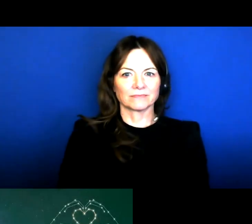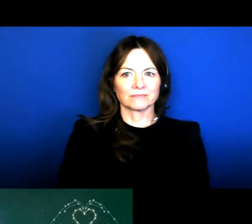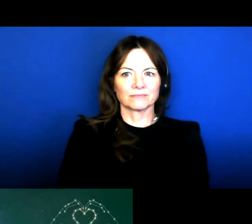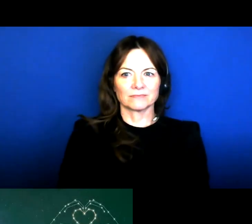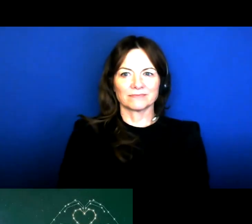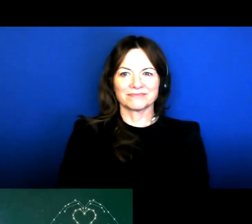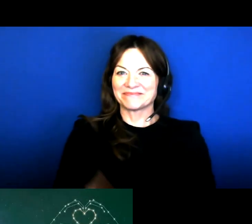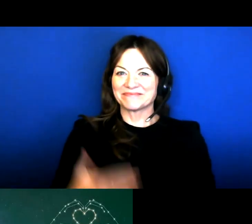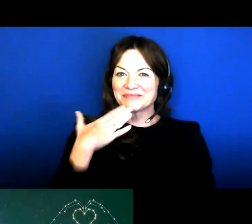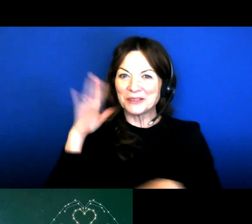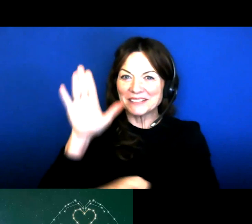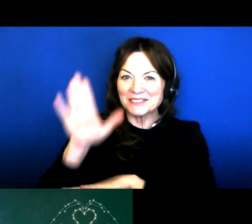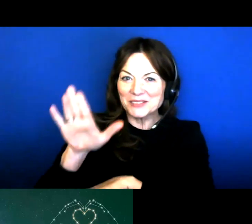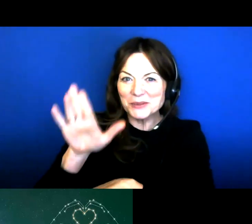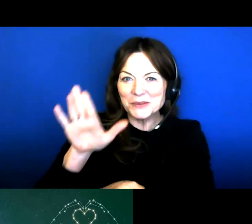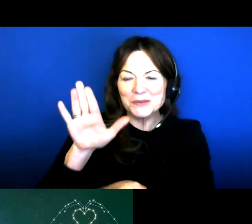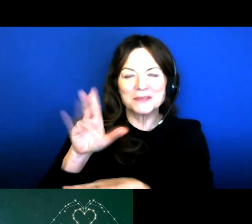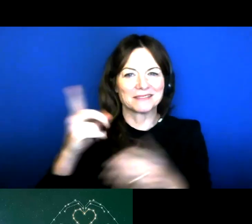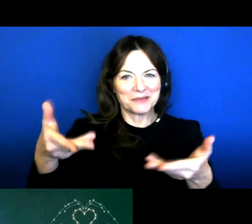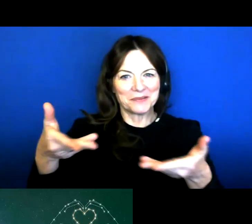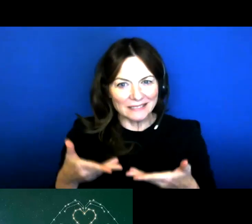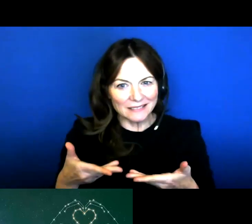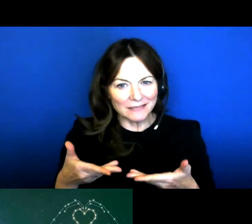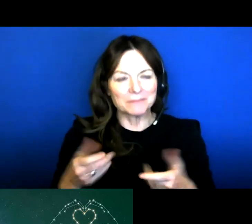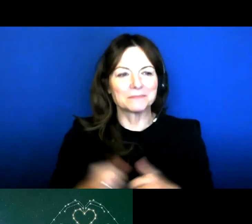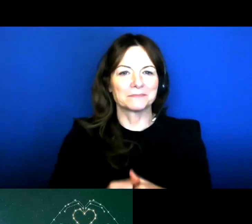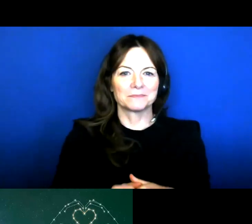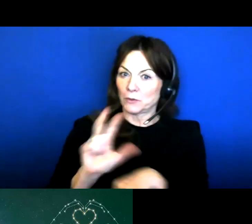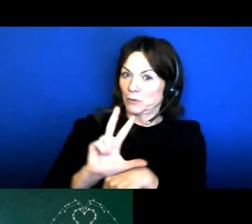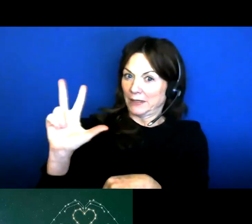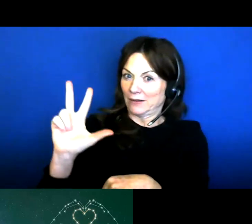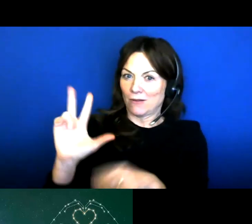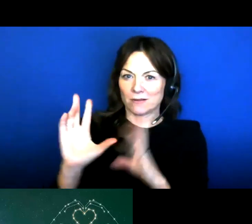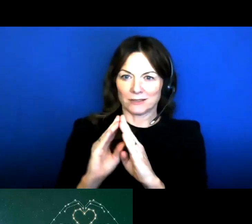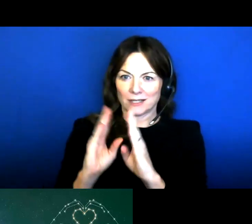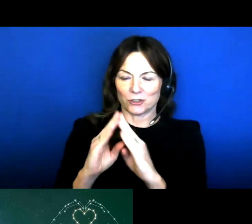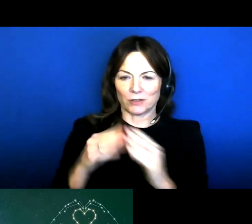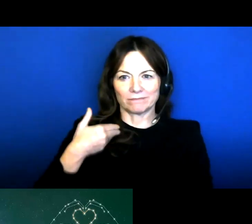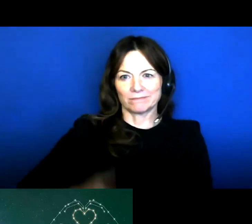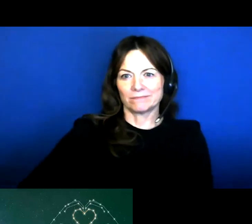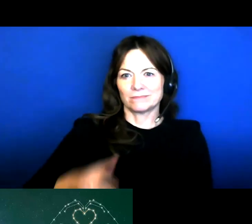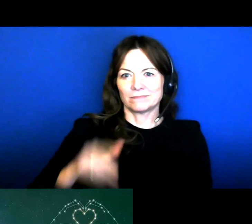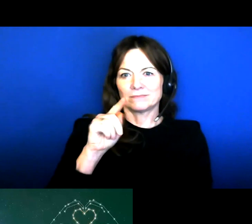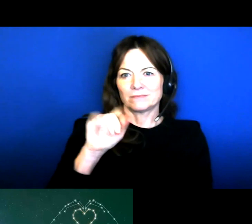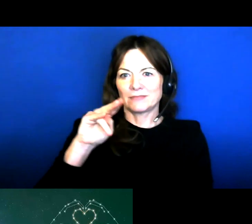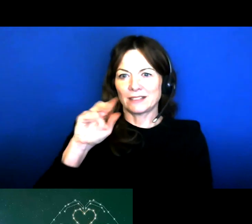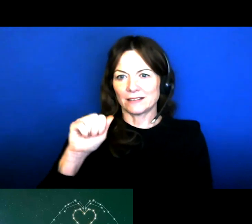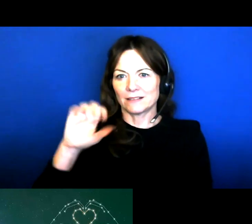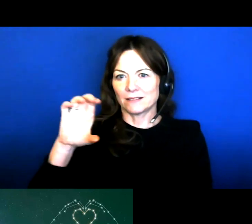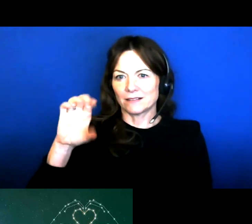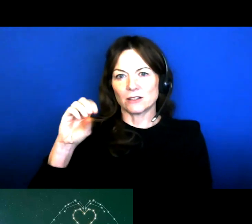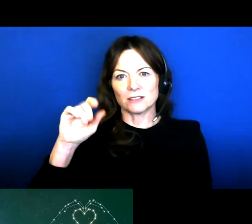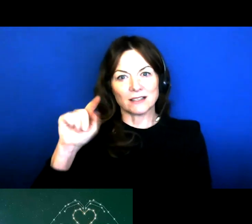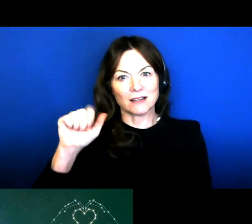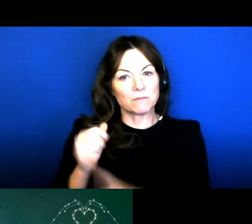Good afternoon, everyone, and welcome to the 3 o'clock session. My name is Tina Costa, and I am one of the